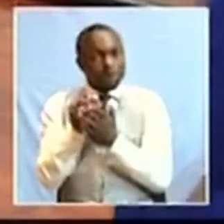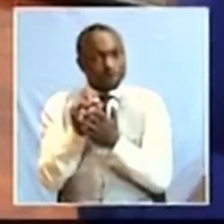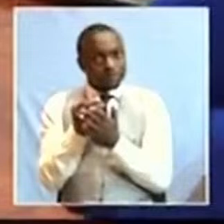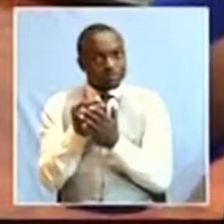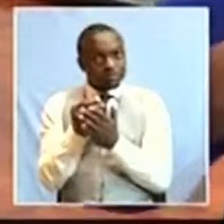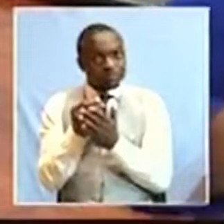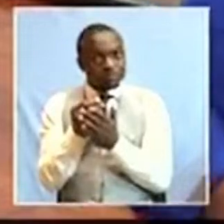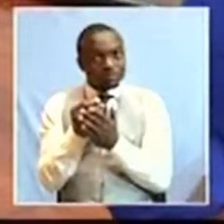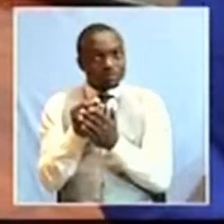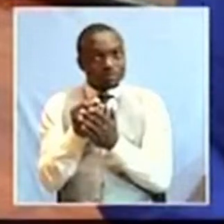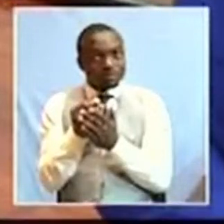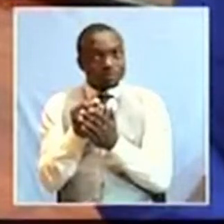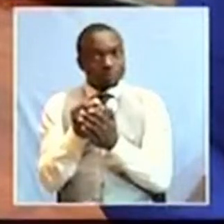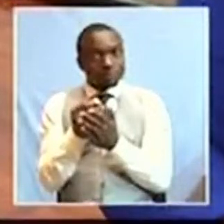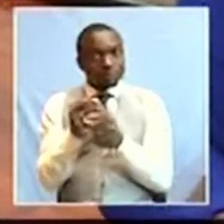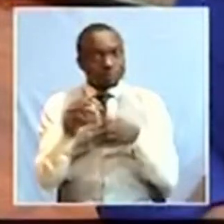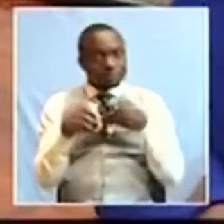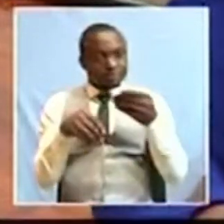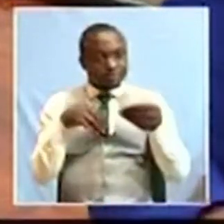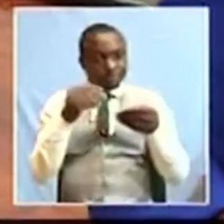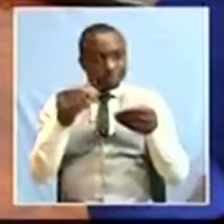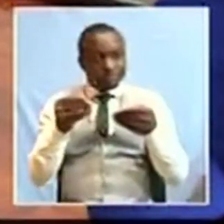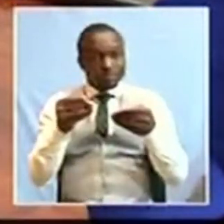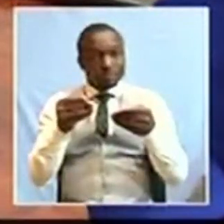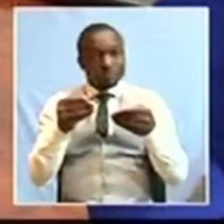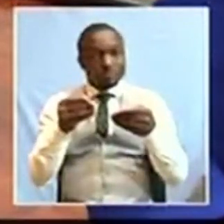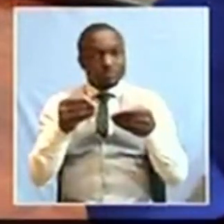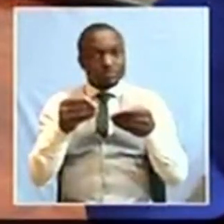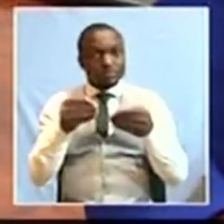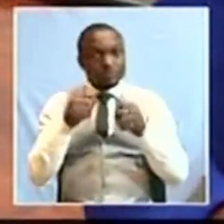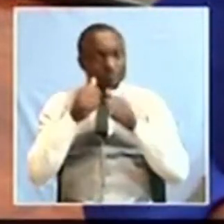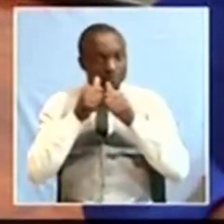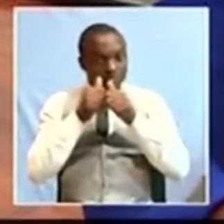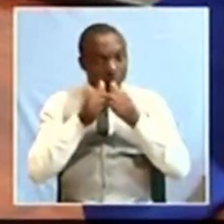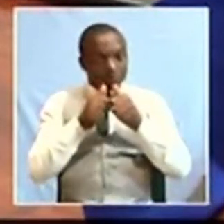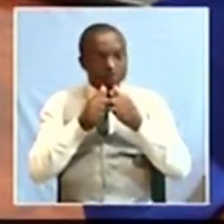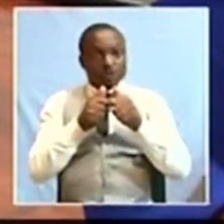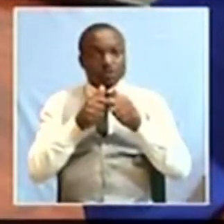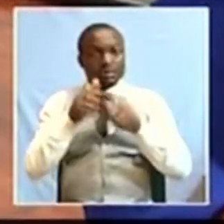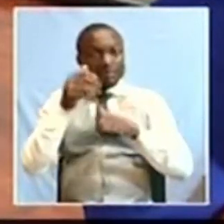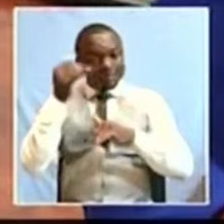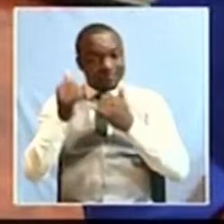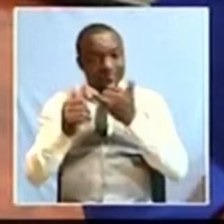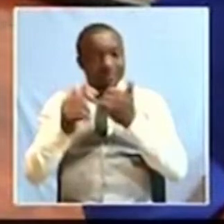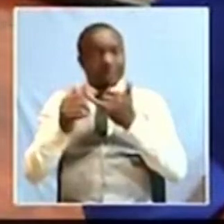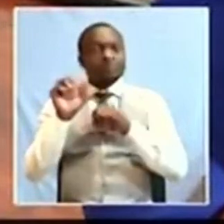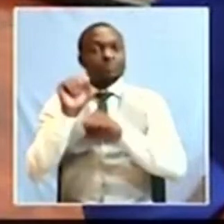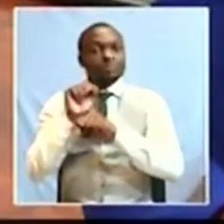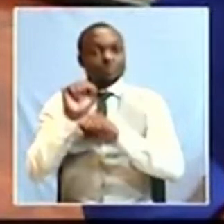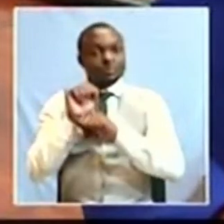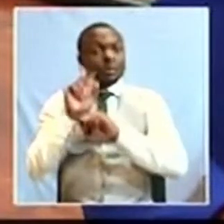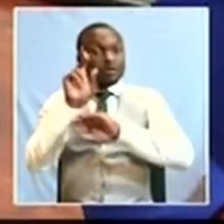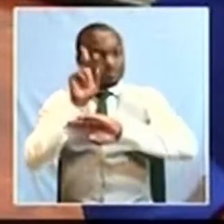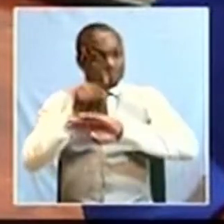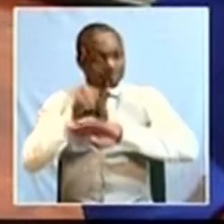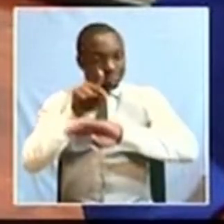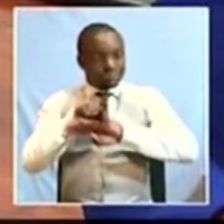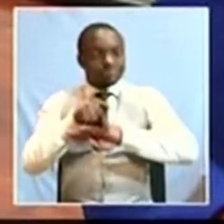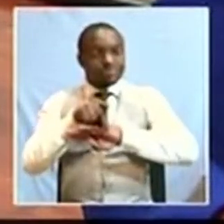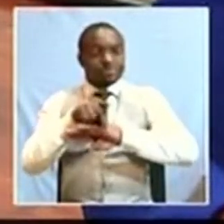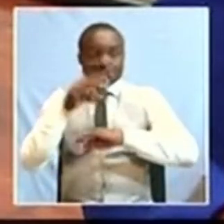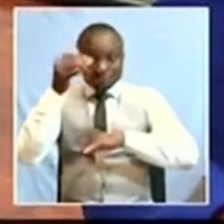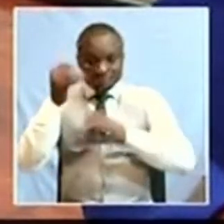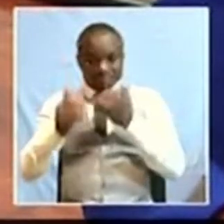been spent based on the certified completed works, and the project has since